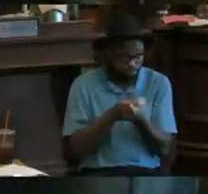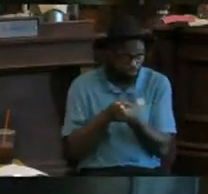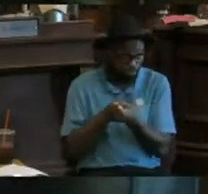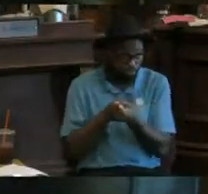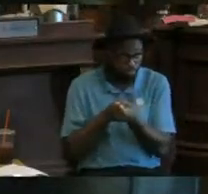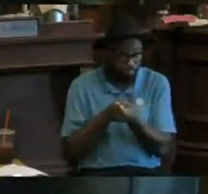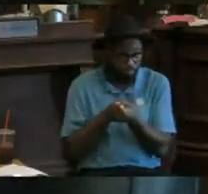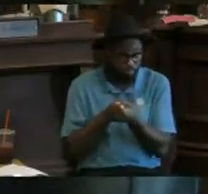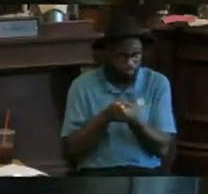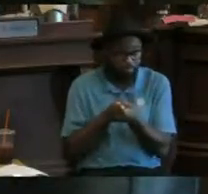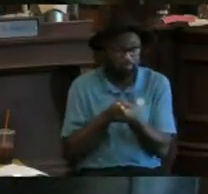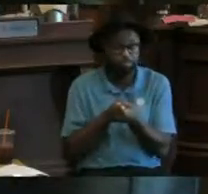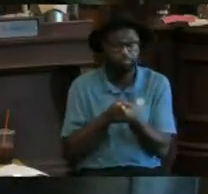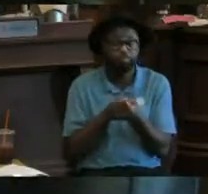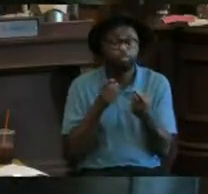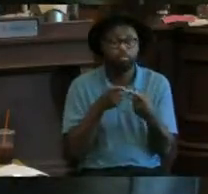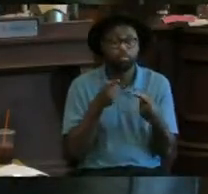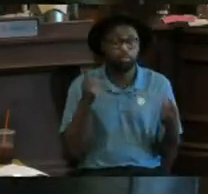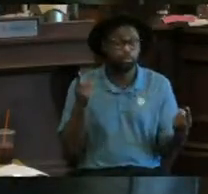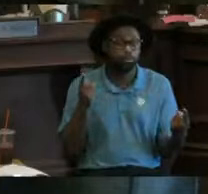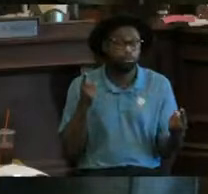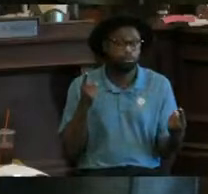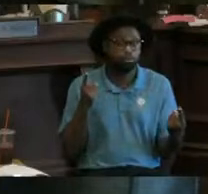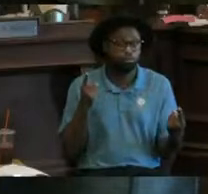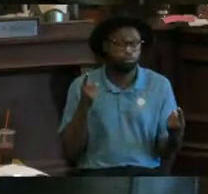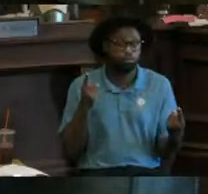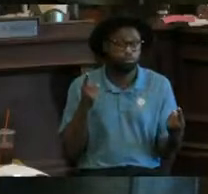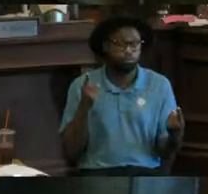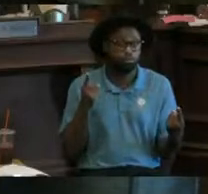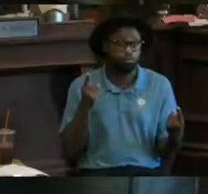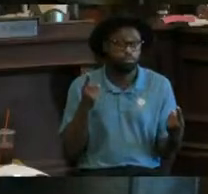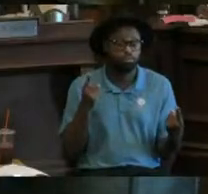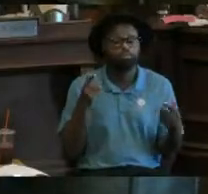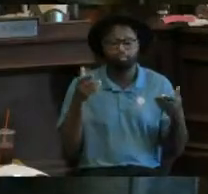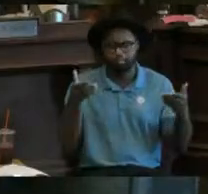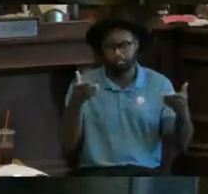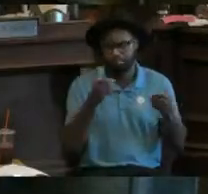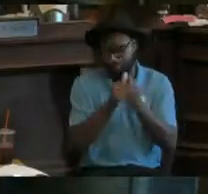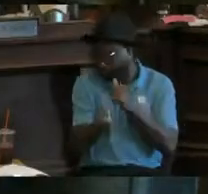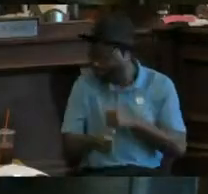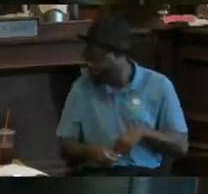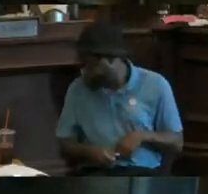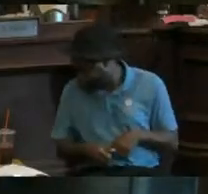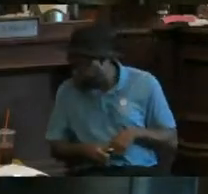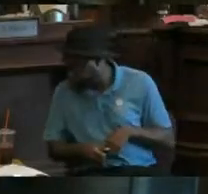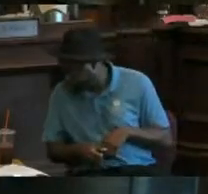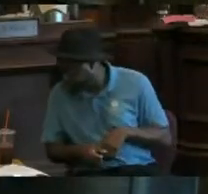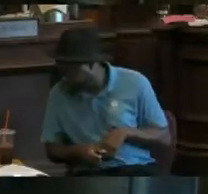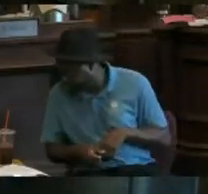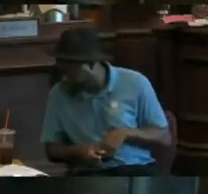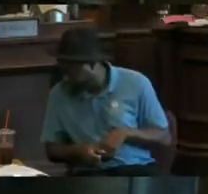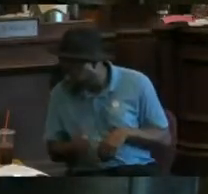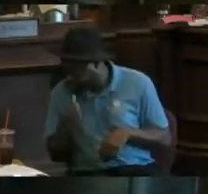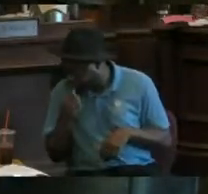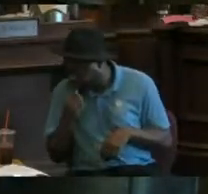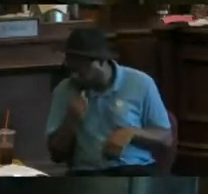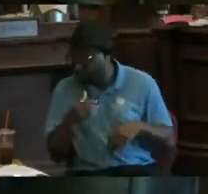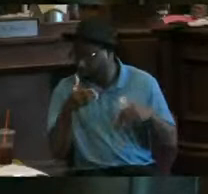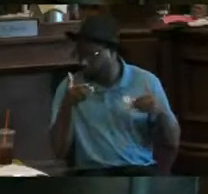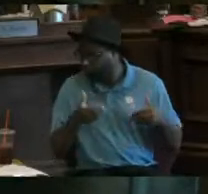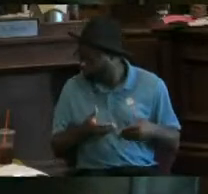say aye. Aye. All opposed, please say nay. Introductory passes. Okay, introductory